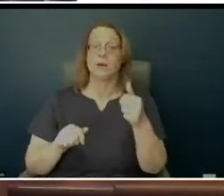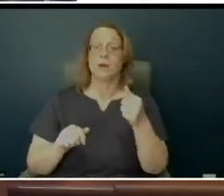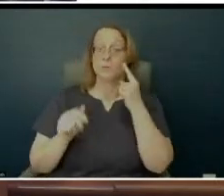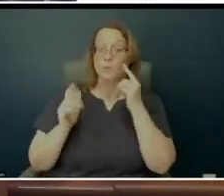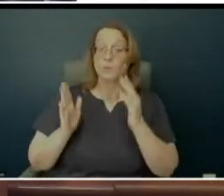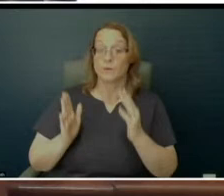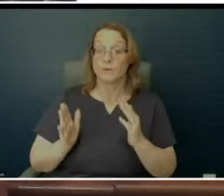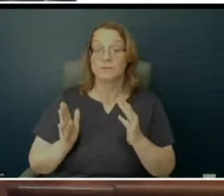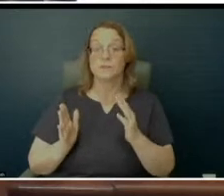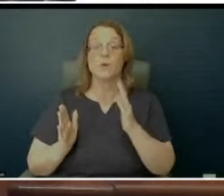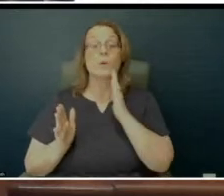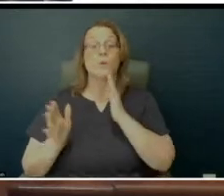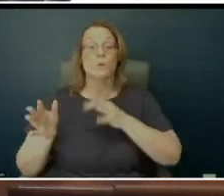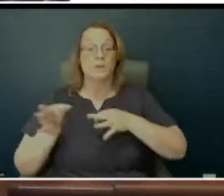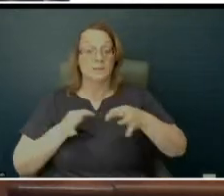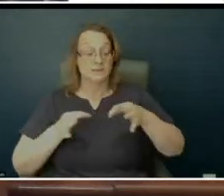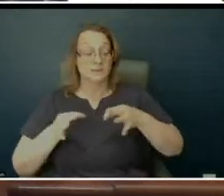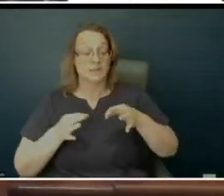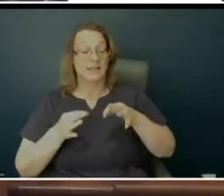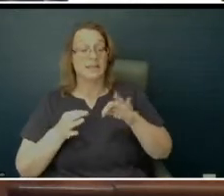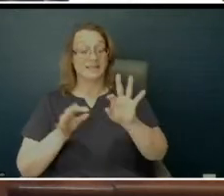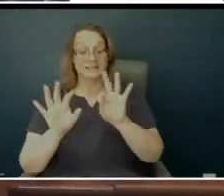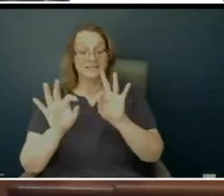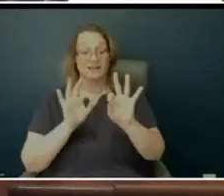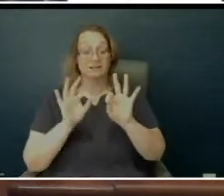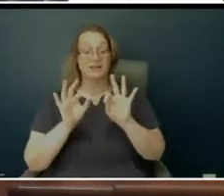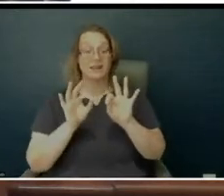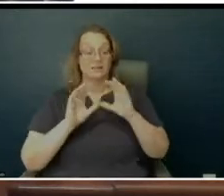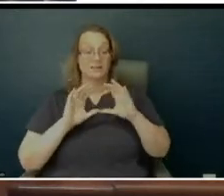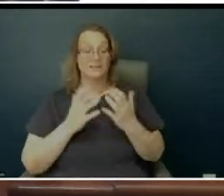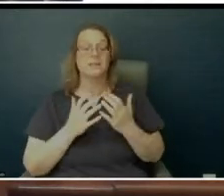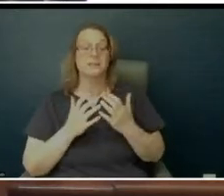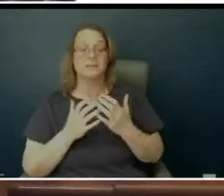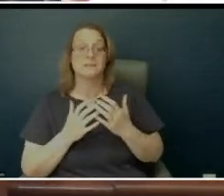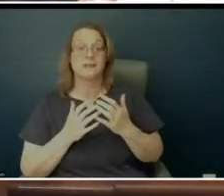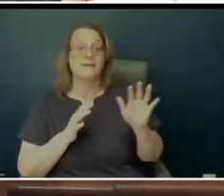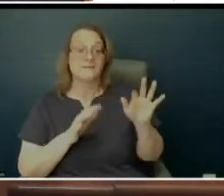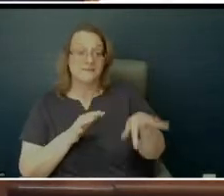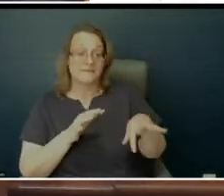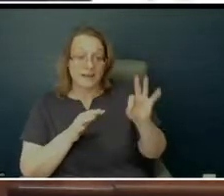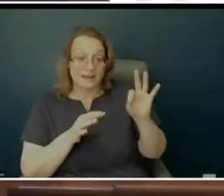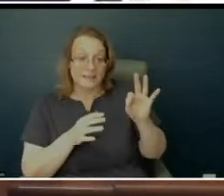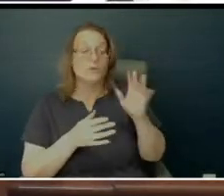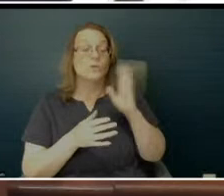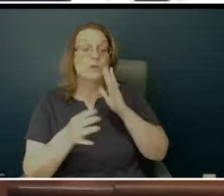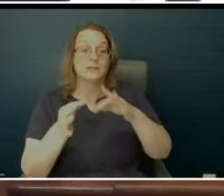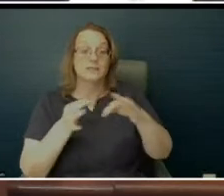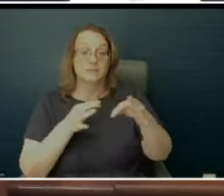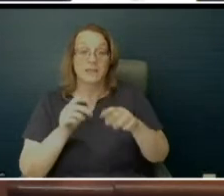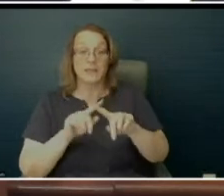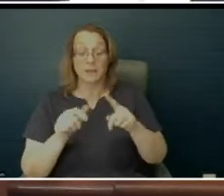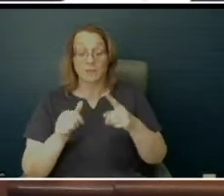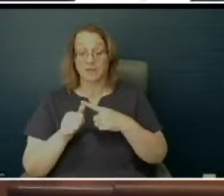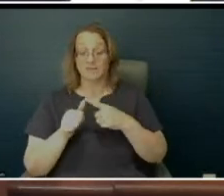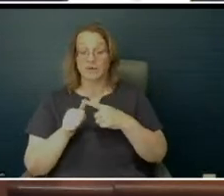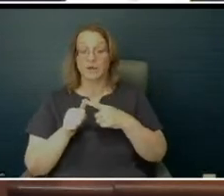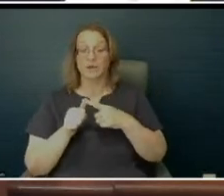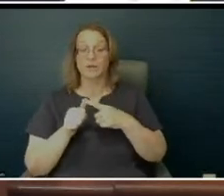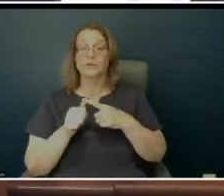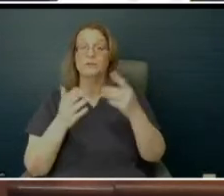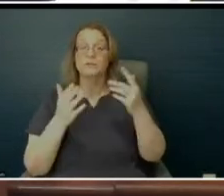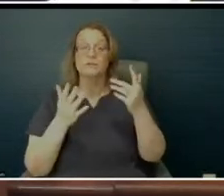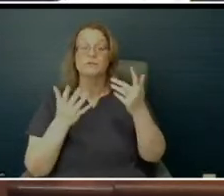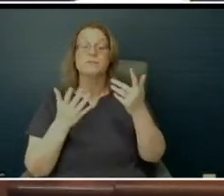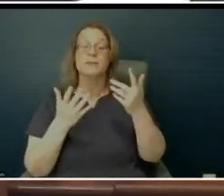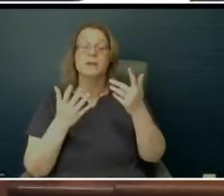Committee's findings on these matters. But first, I recognize our distinguished Vice Chair, Ms. Cheney of